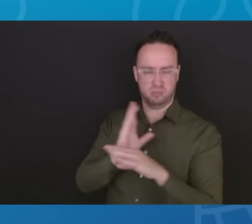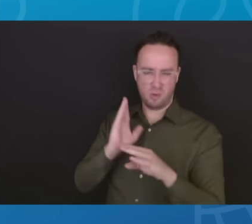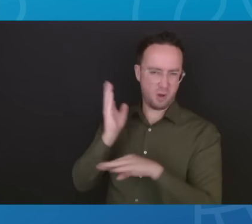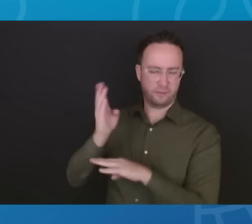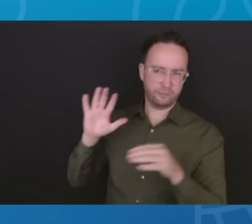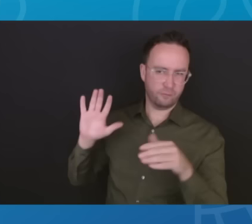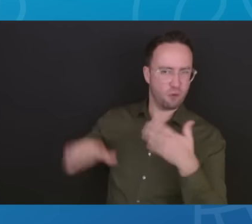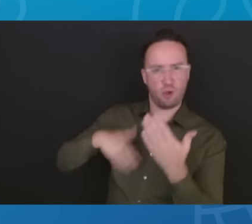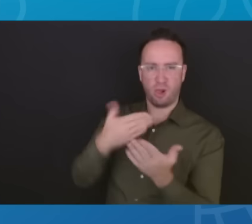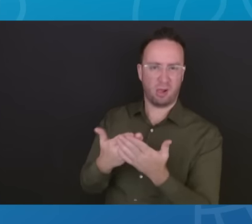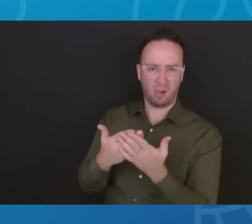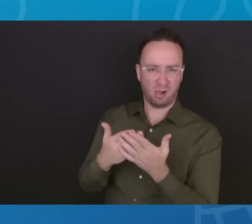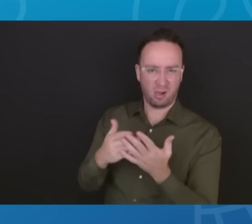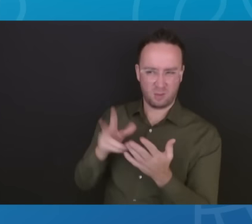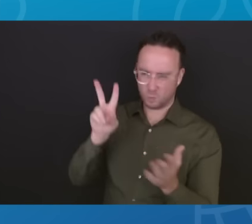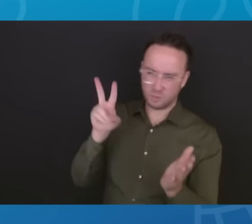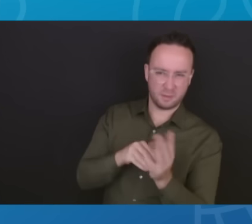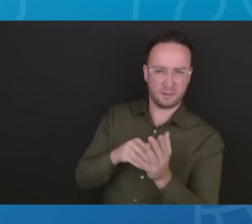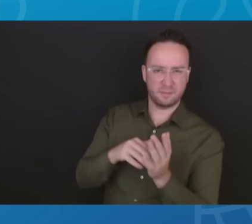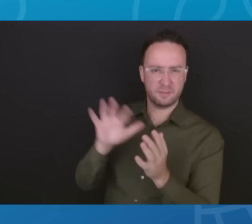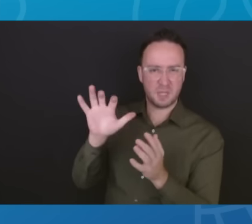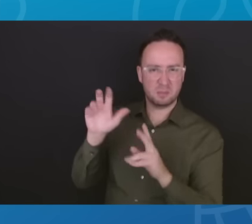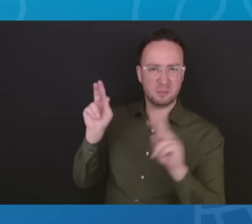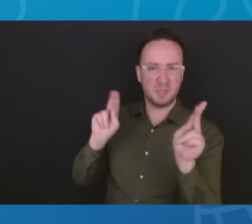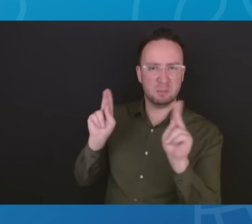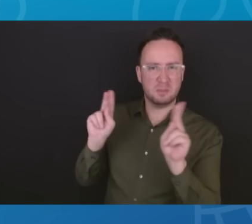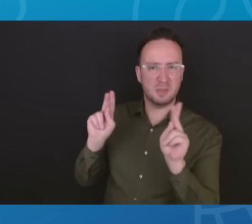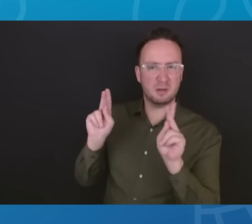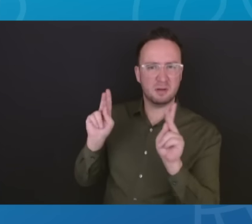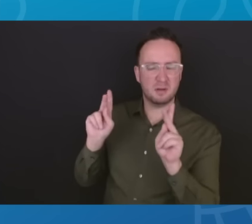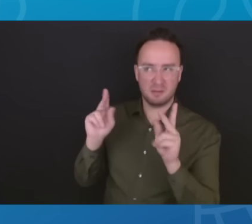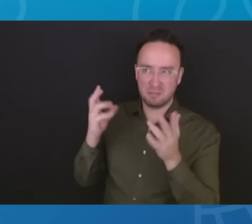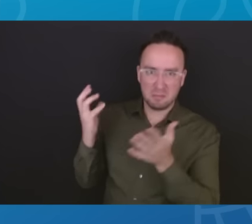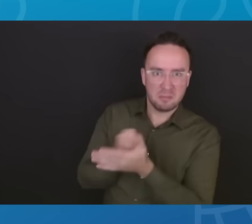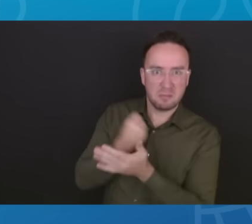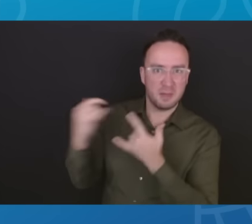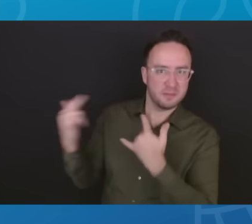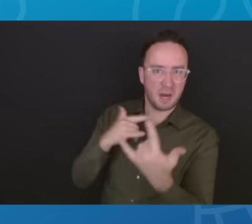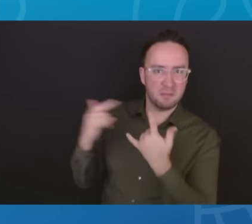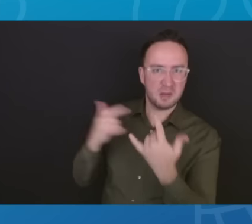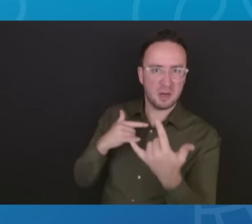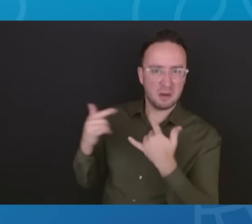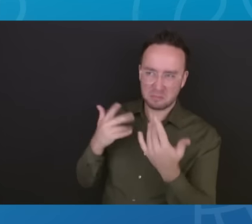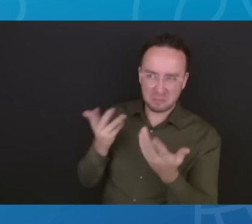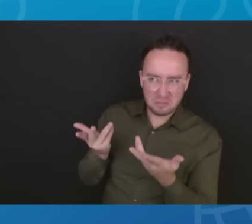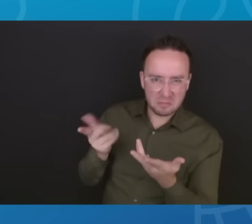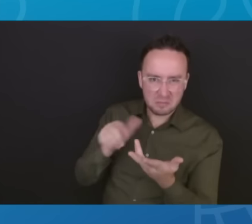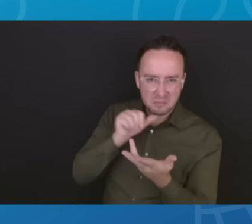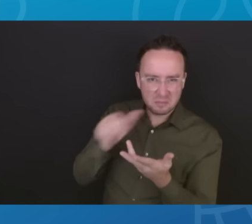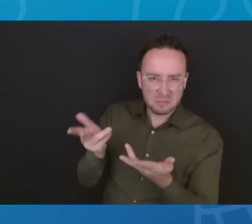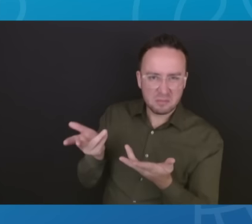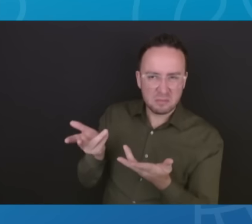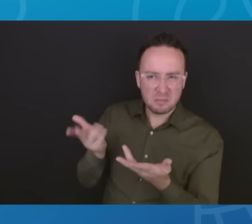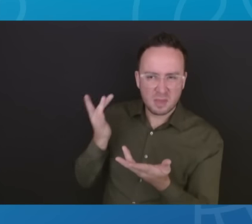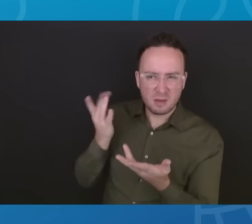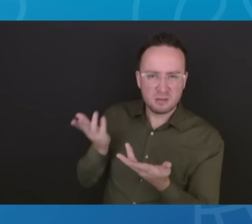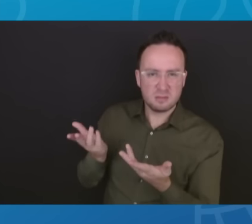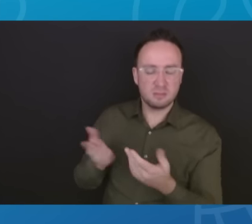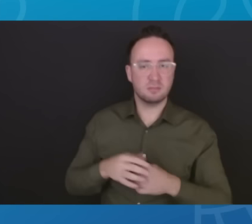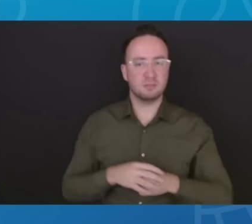1,500 people who could have left or there were seats who had not? So first let me update the 6,000 number. We have now